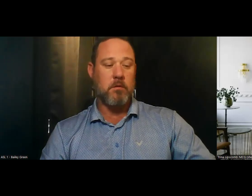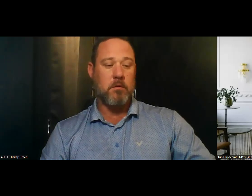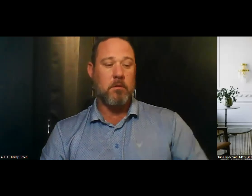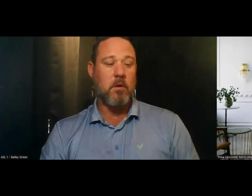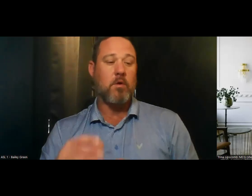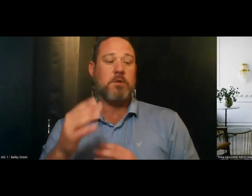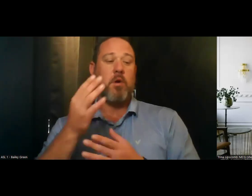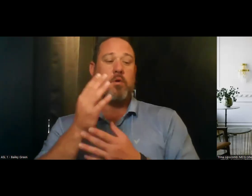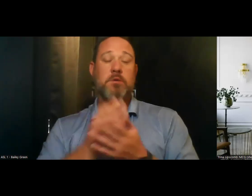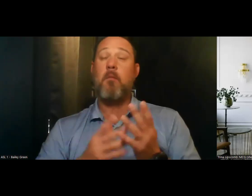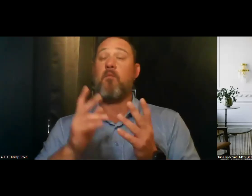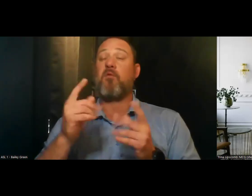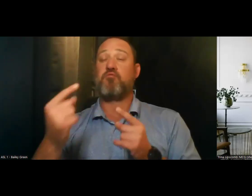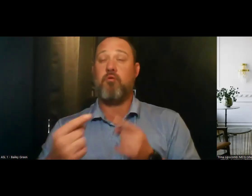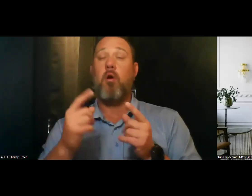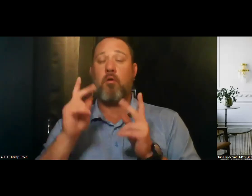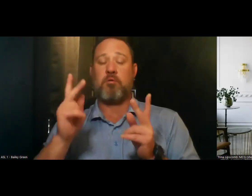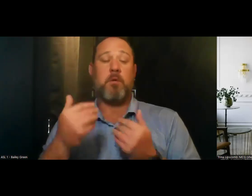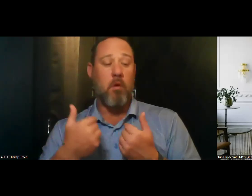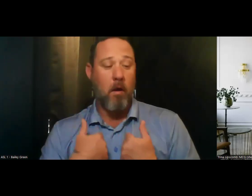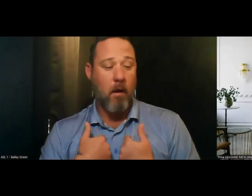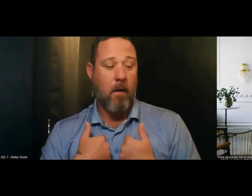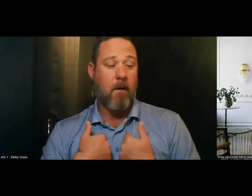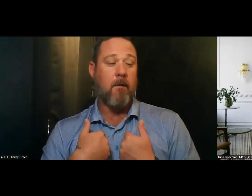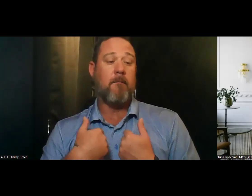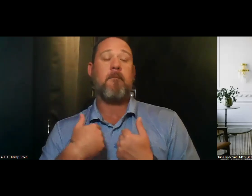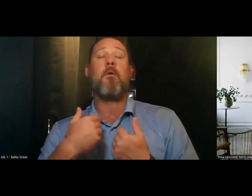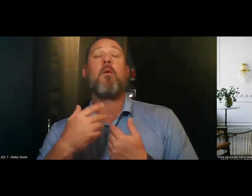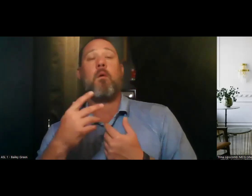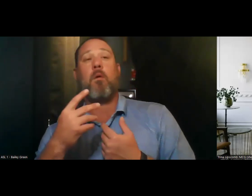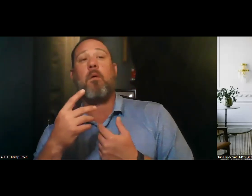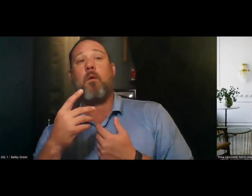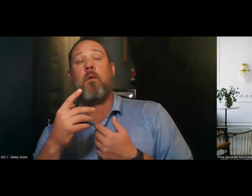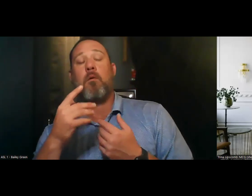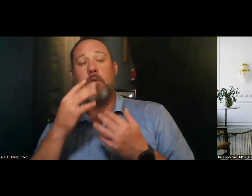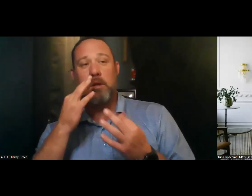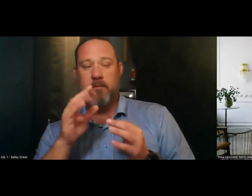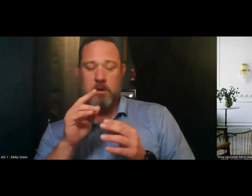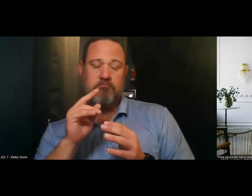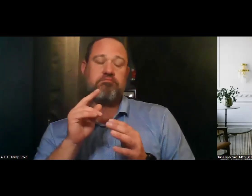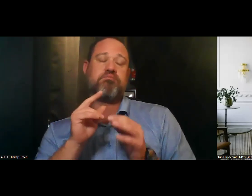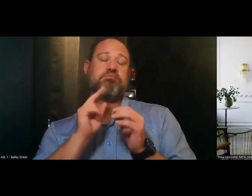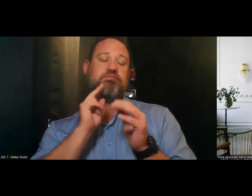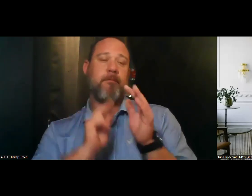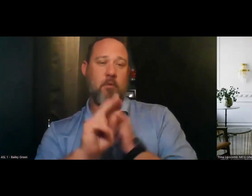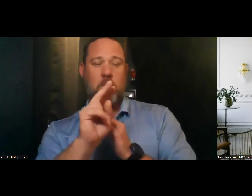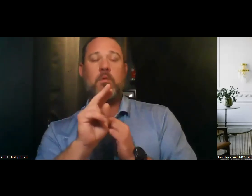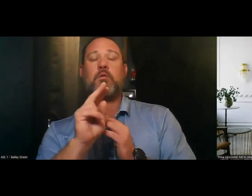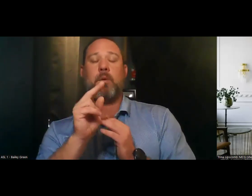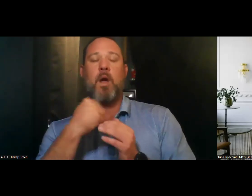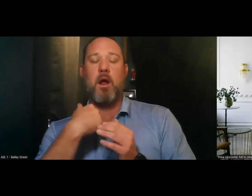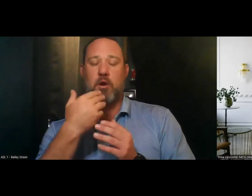really struggles that folks are having. So definitely looking forward to continuing. We had a really great debrief